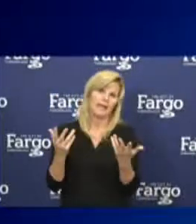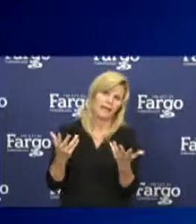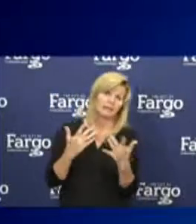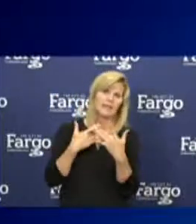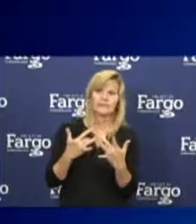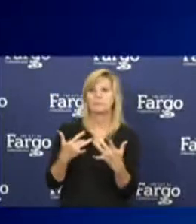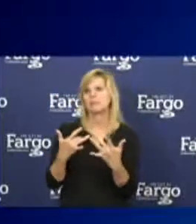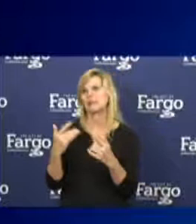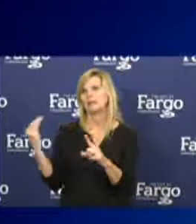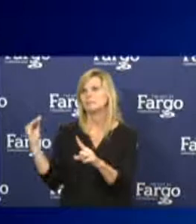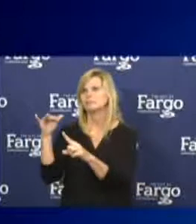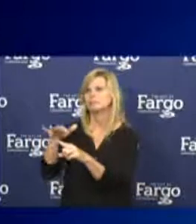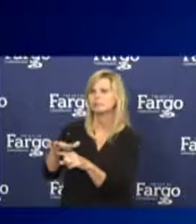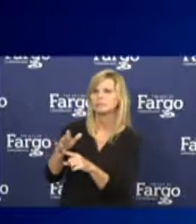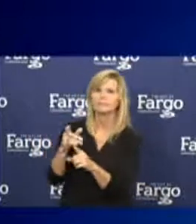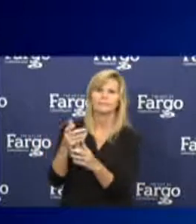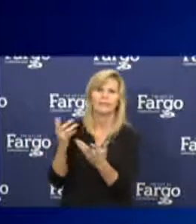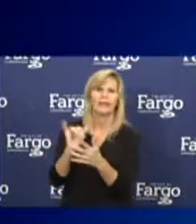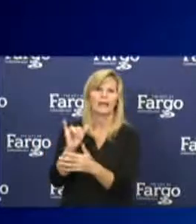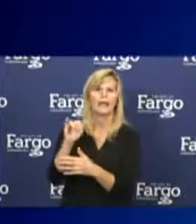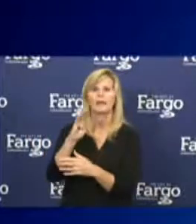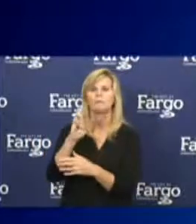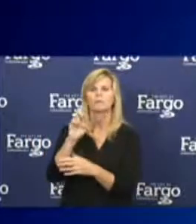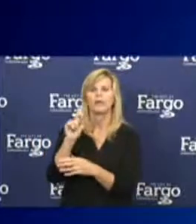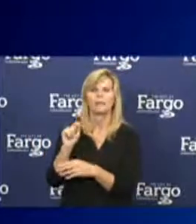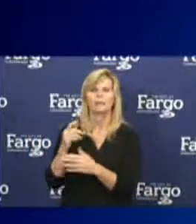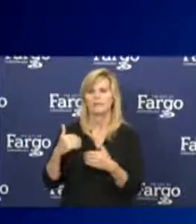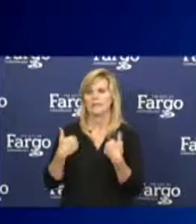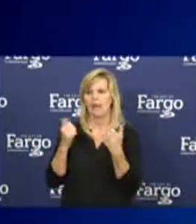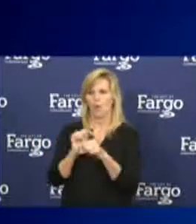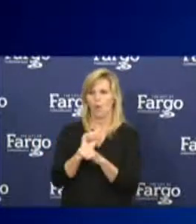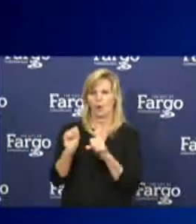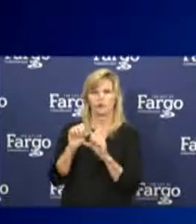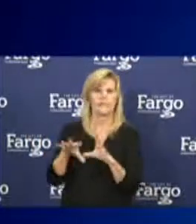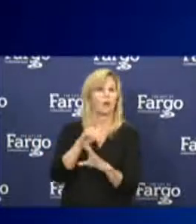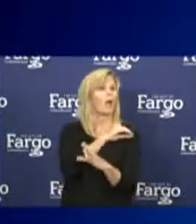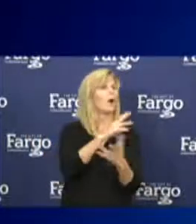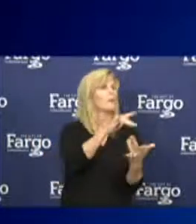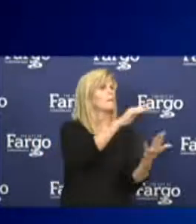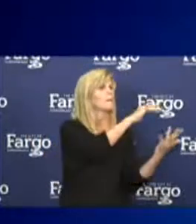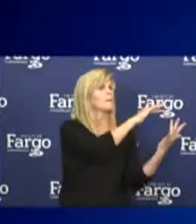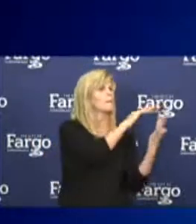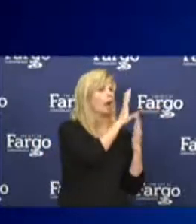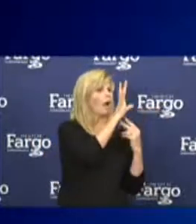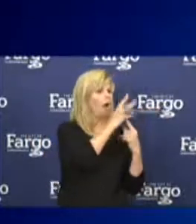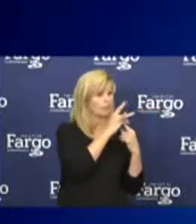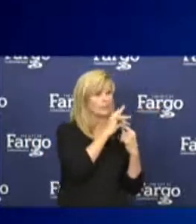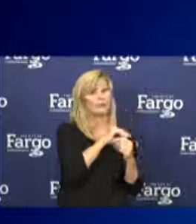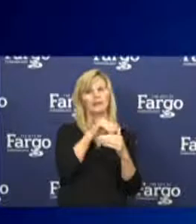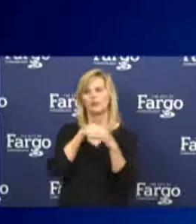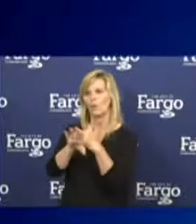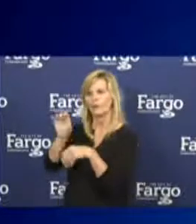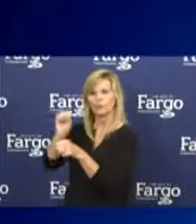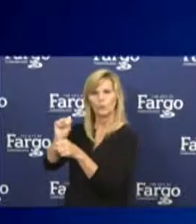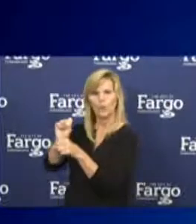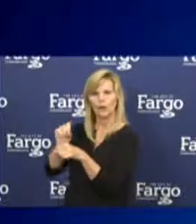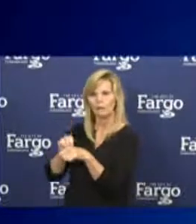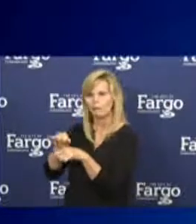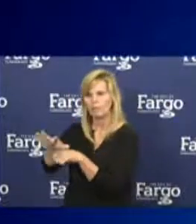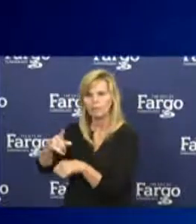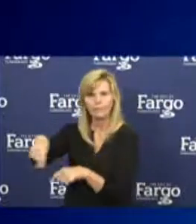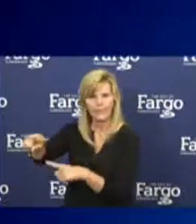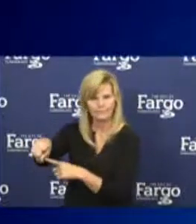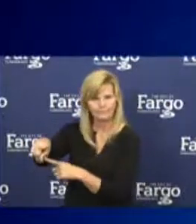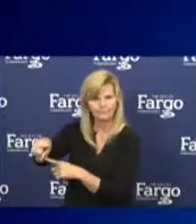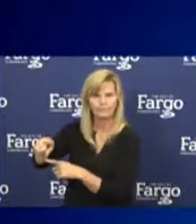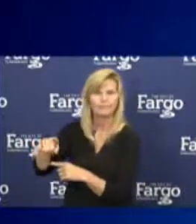from, as Brenton alluded to, young workers that are out in the community, and they may pick it up and be asymptomatic and bring that into the